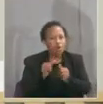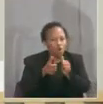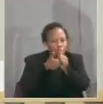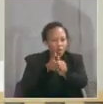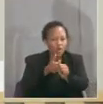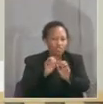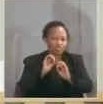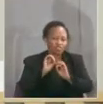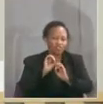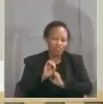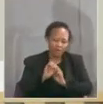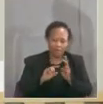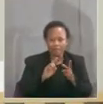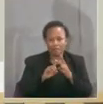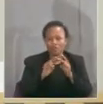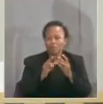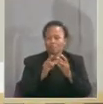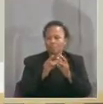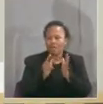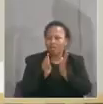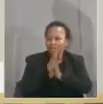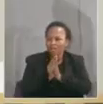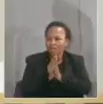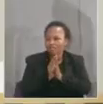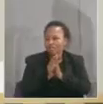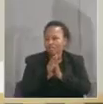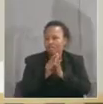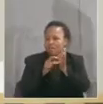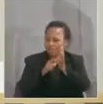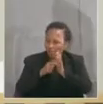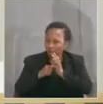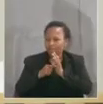legal requirements, both